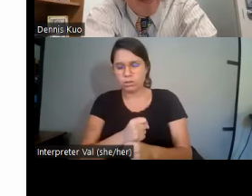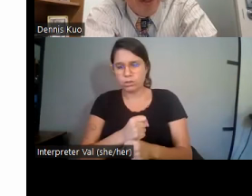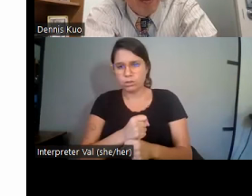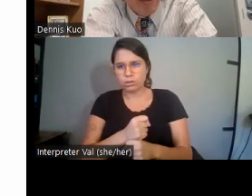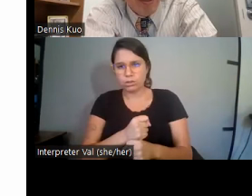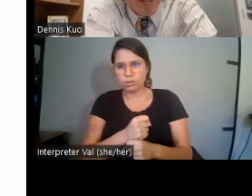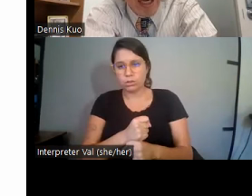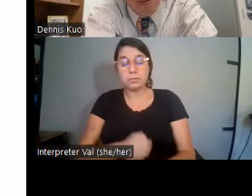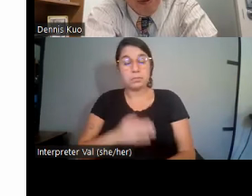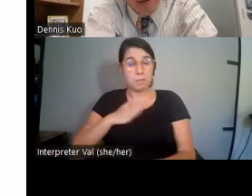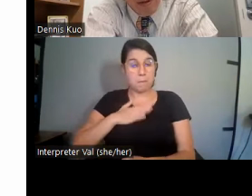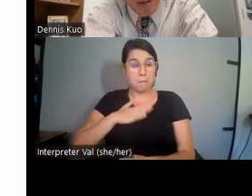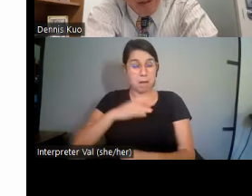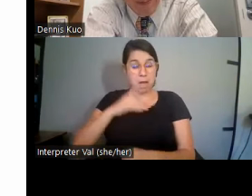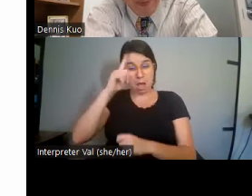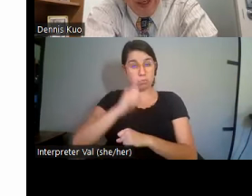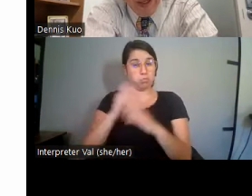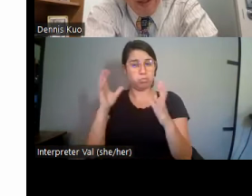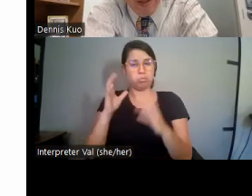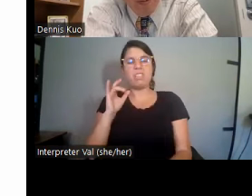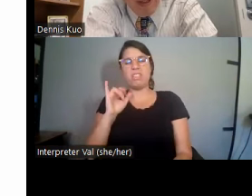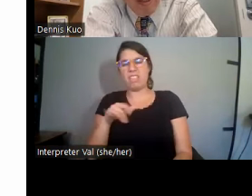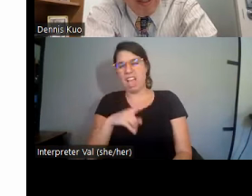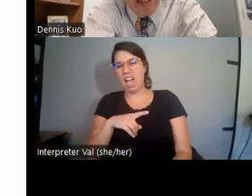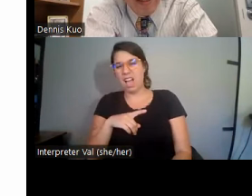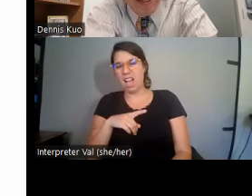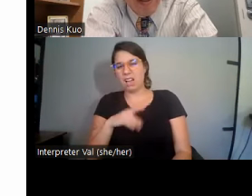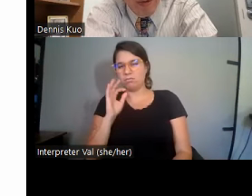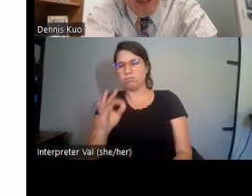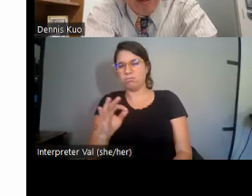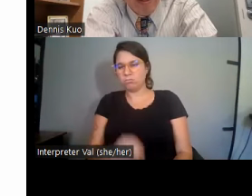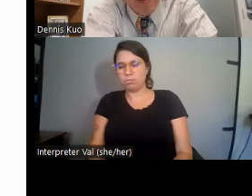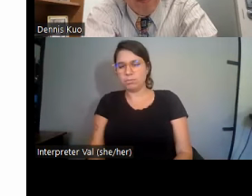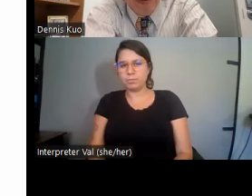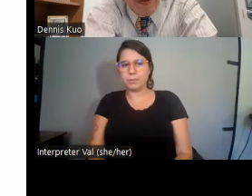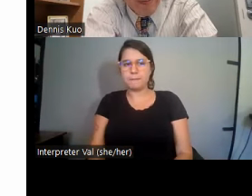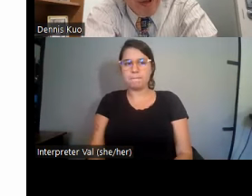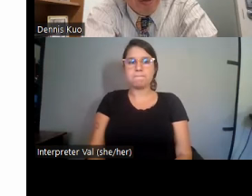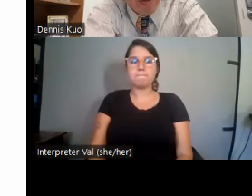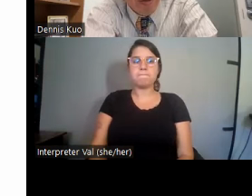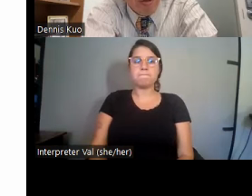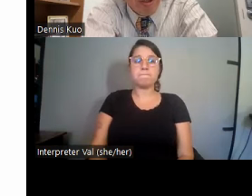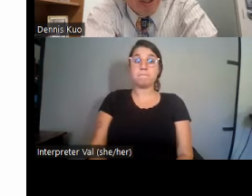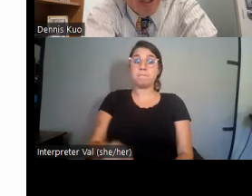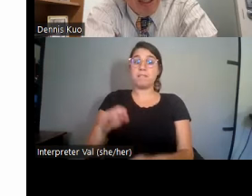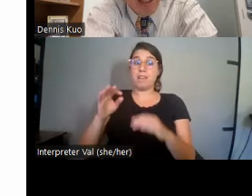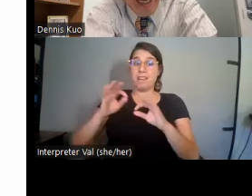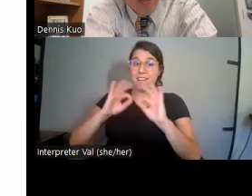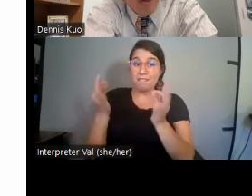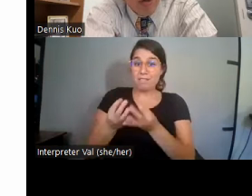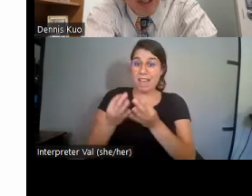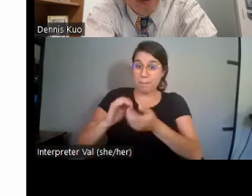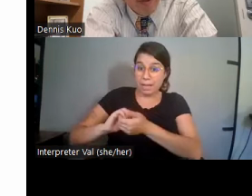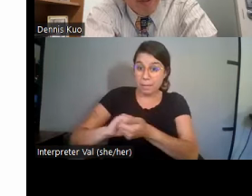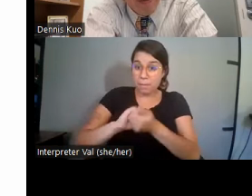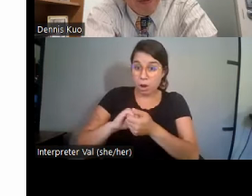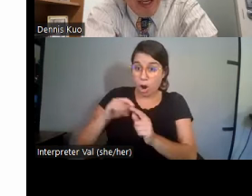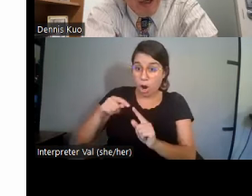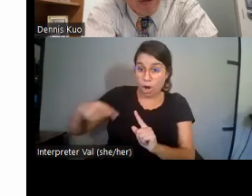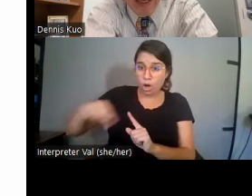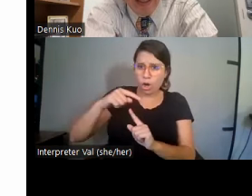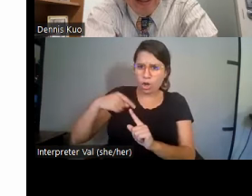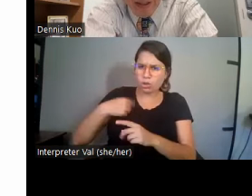my view, this is how it looks. One is that integration of family partners at all levels